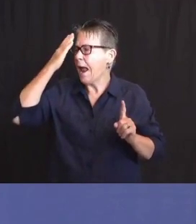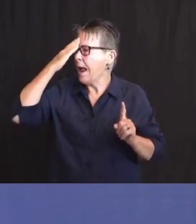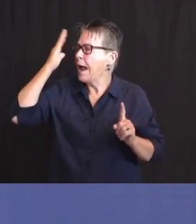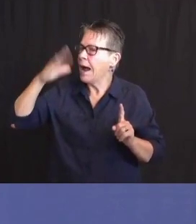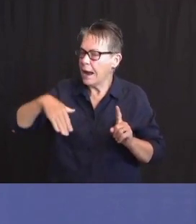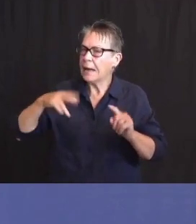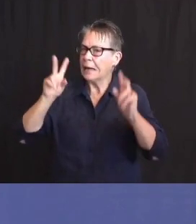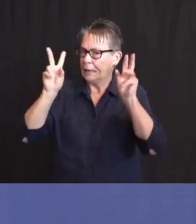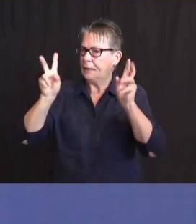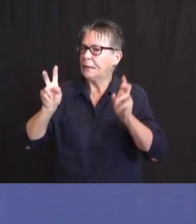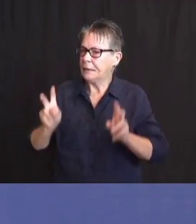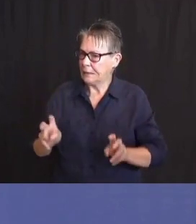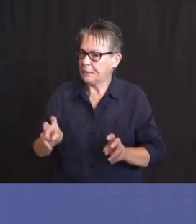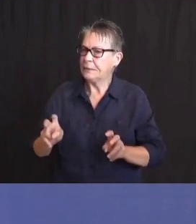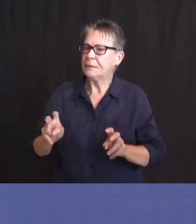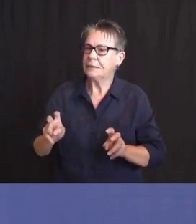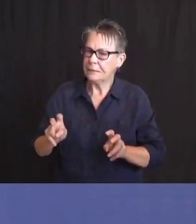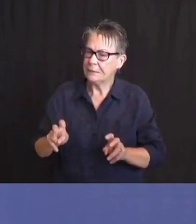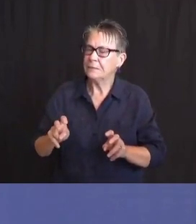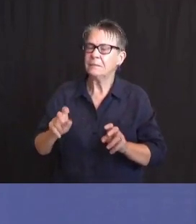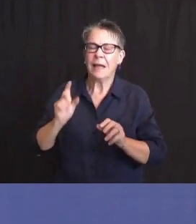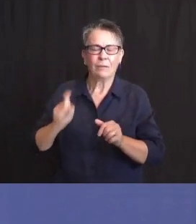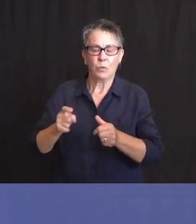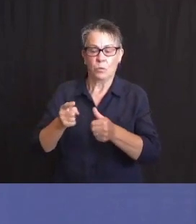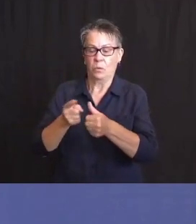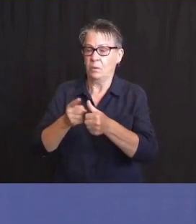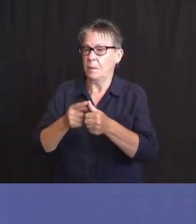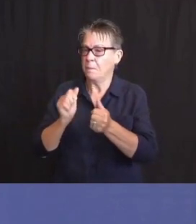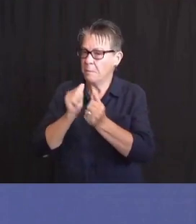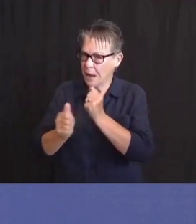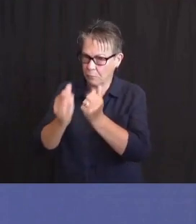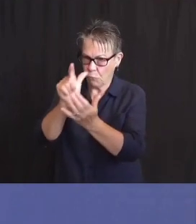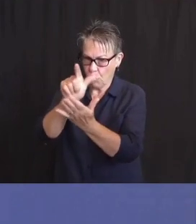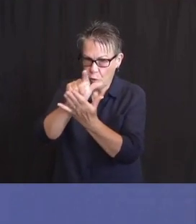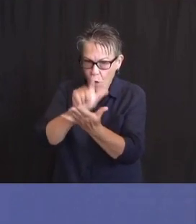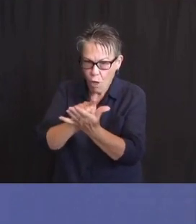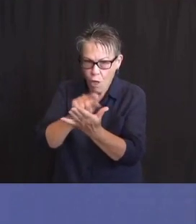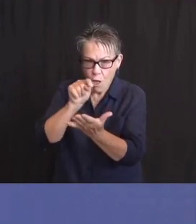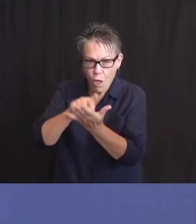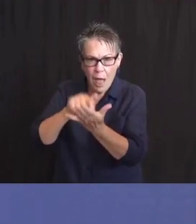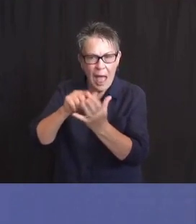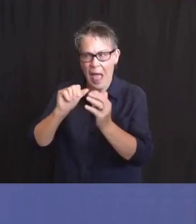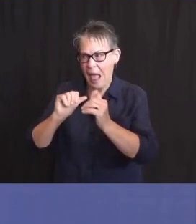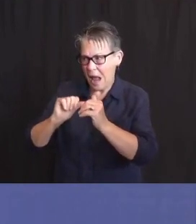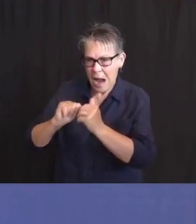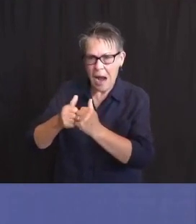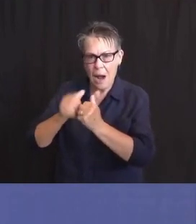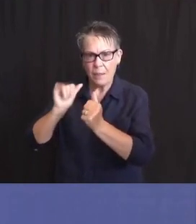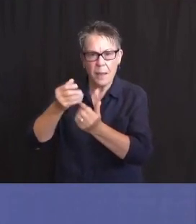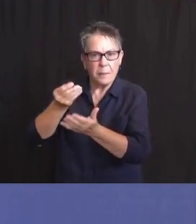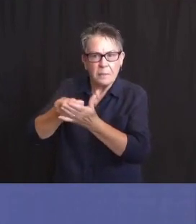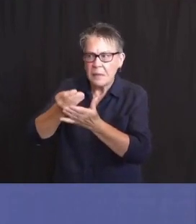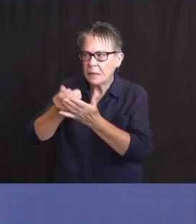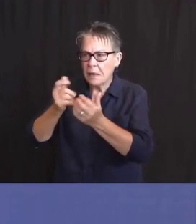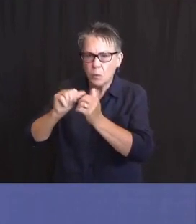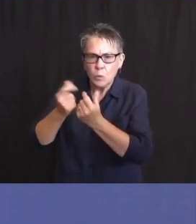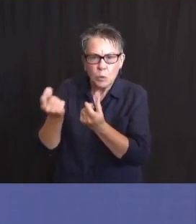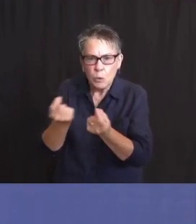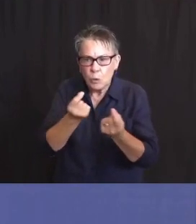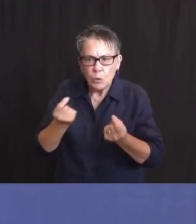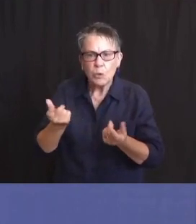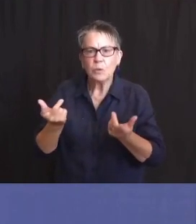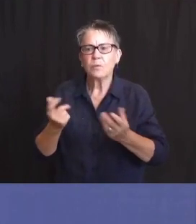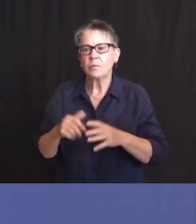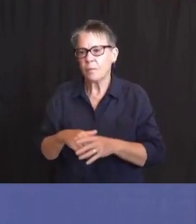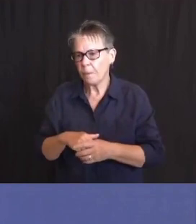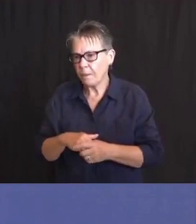legislative fixes that would partially, if not entirely, address that. There's also behavior that we expect out of folks,